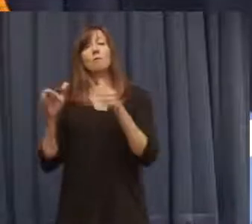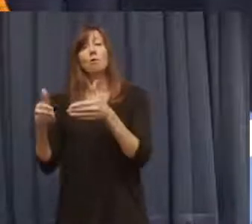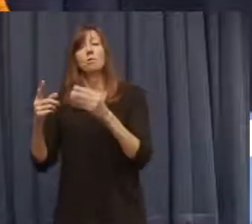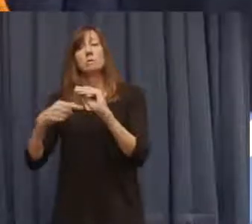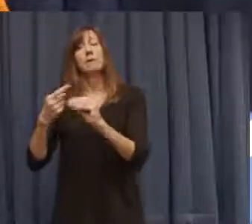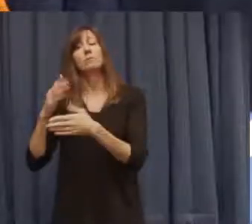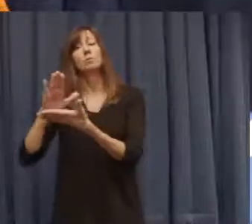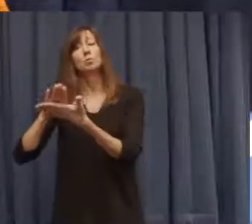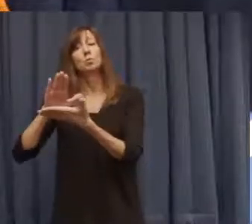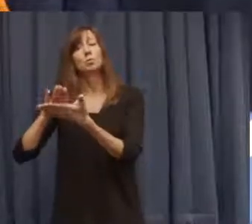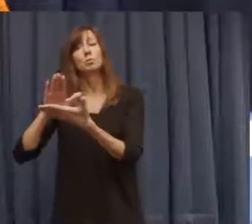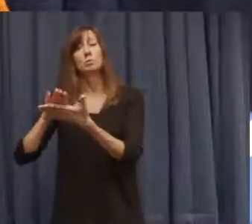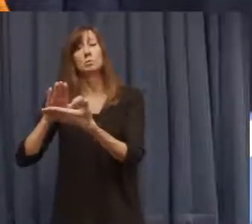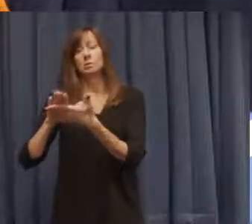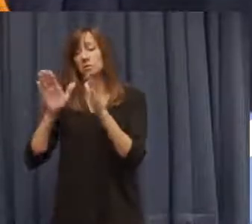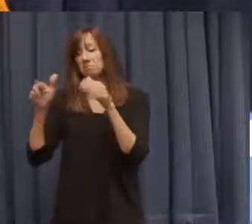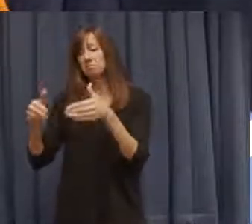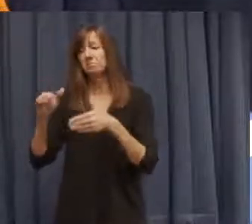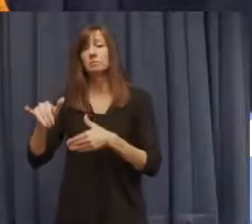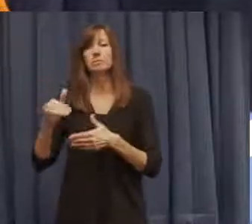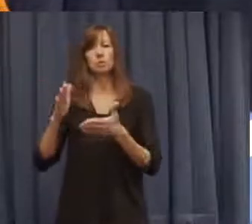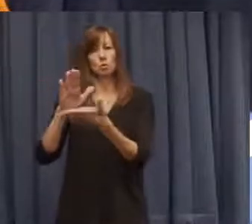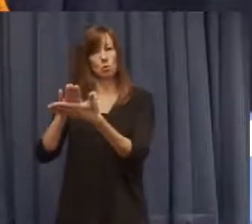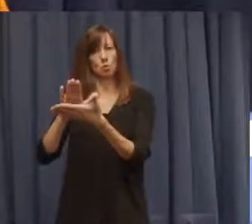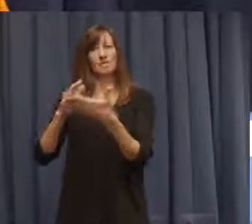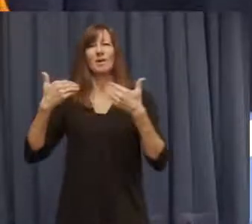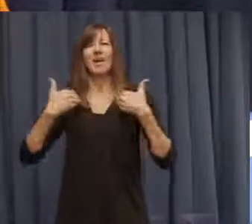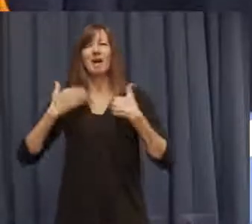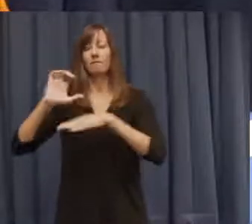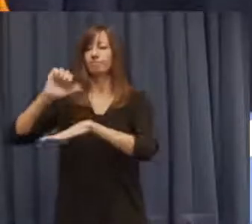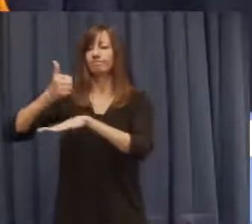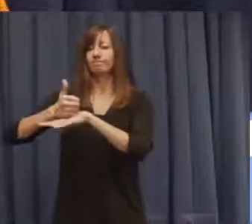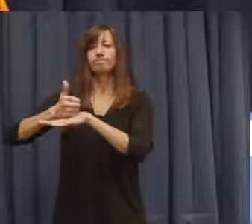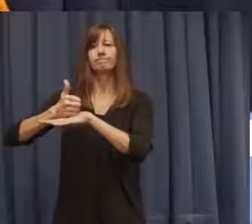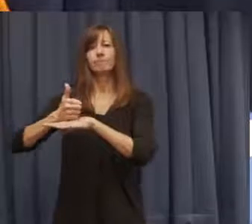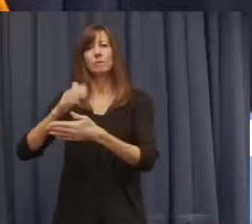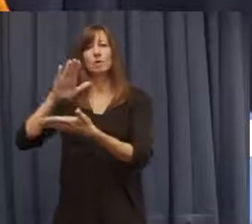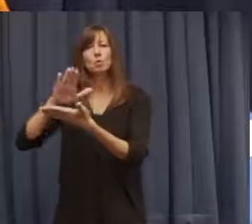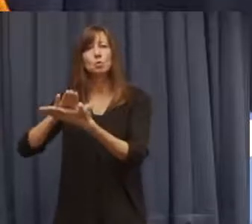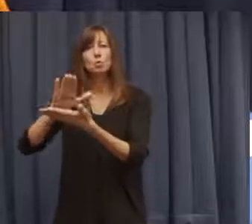a school-specific rapid response plan, and